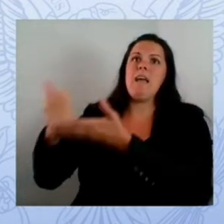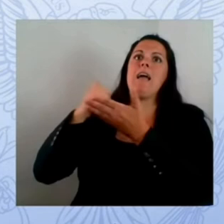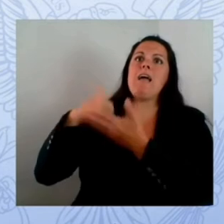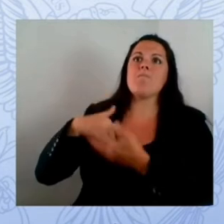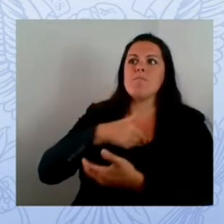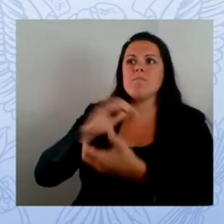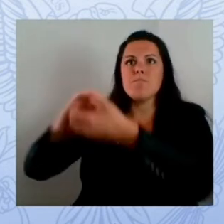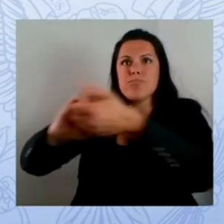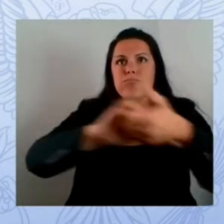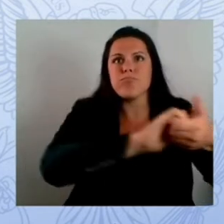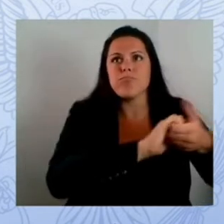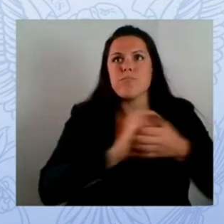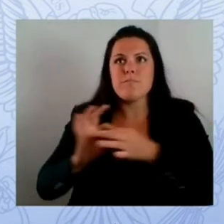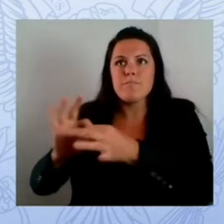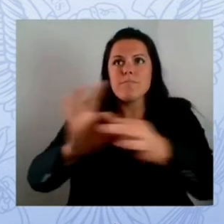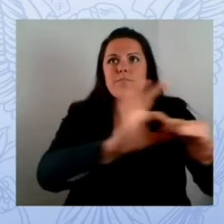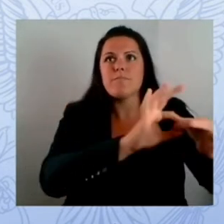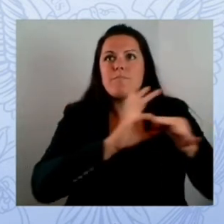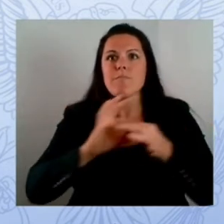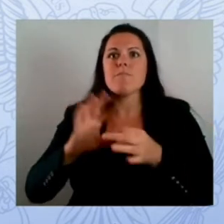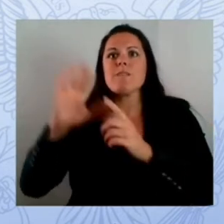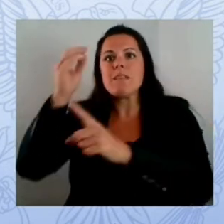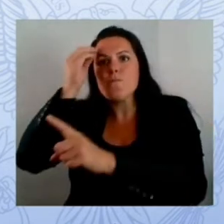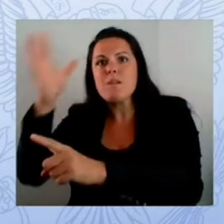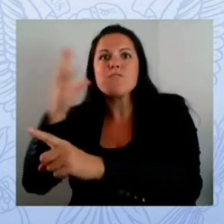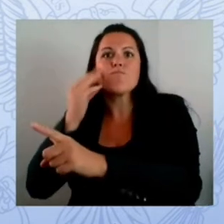it has been an honor and privilege to be here today thank you